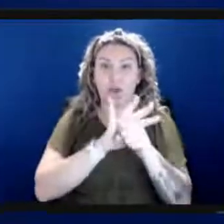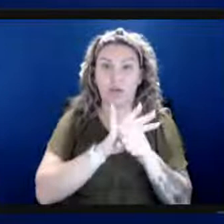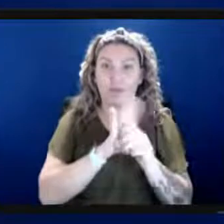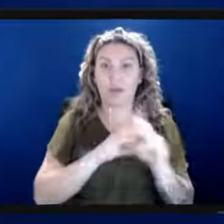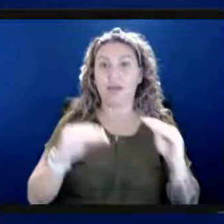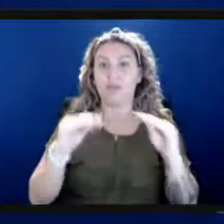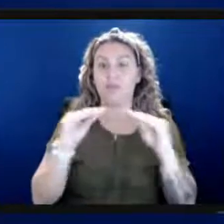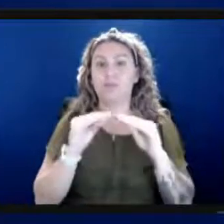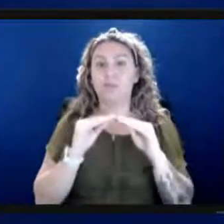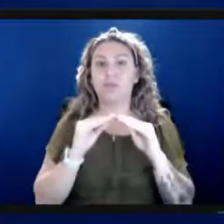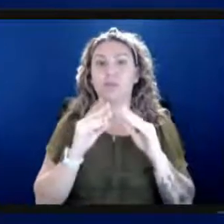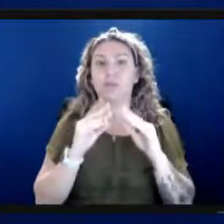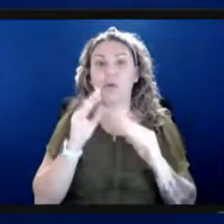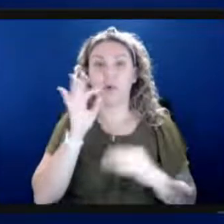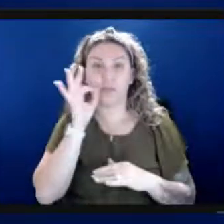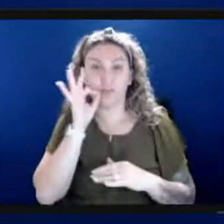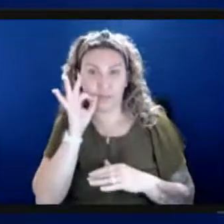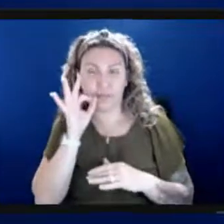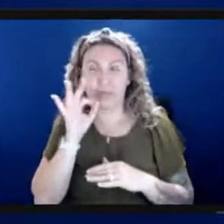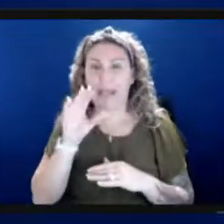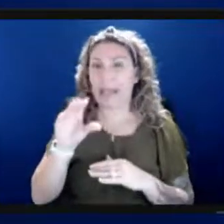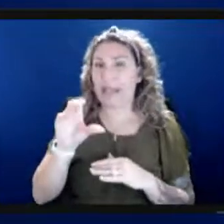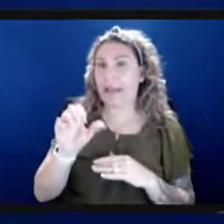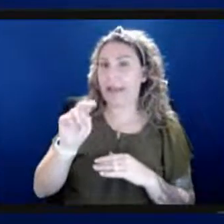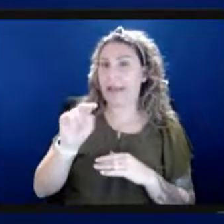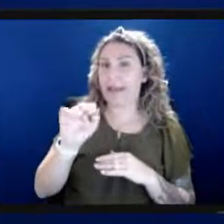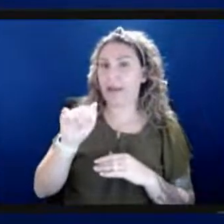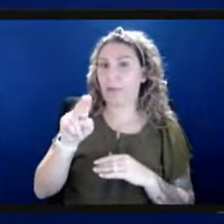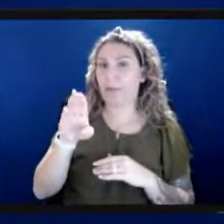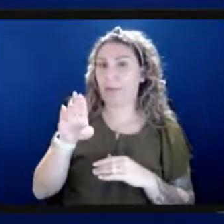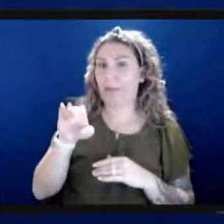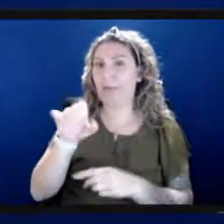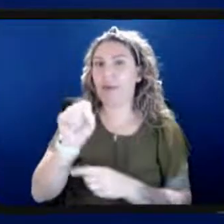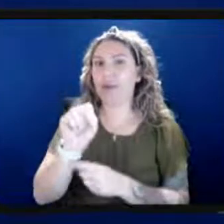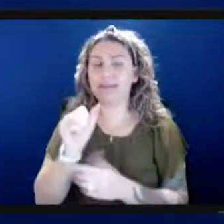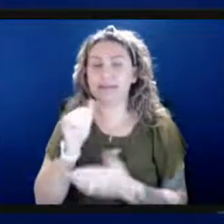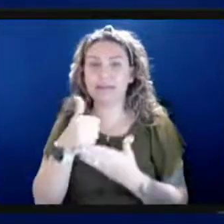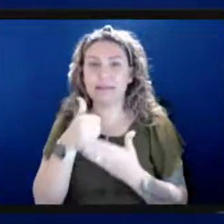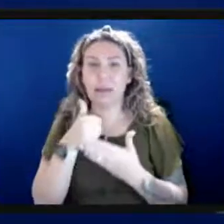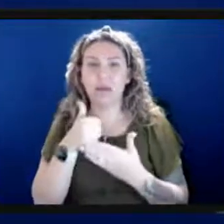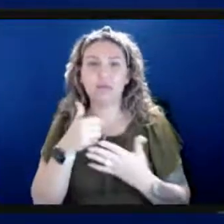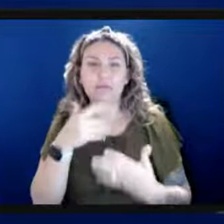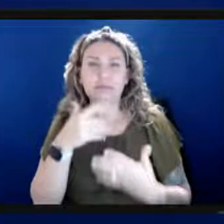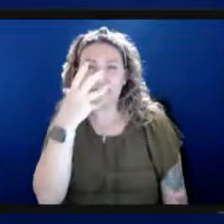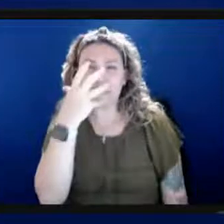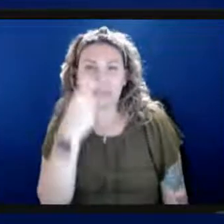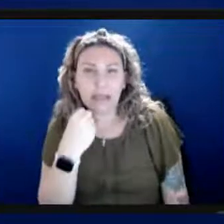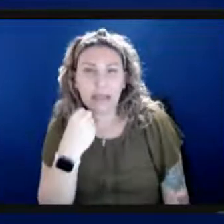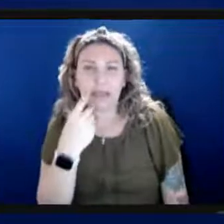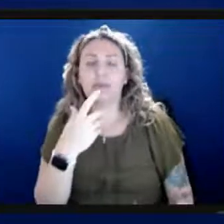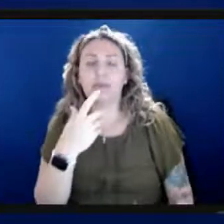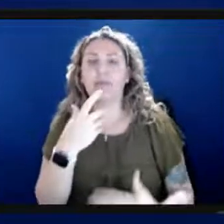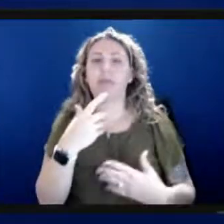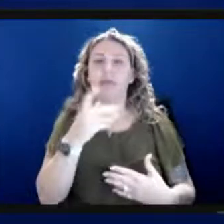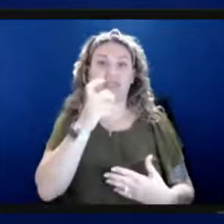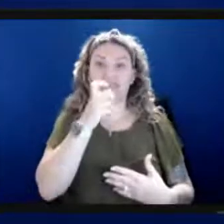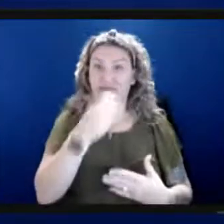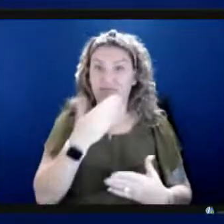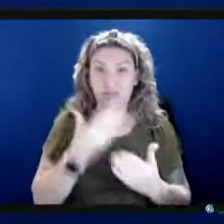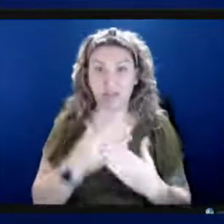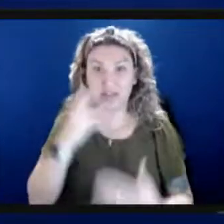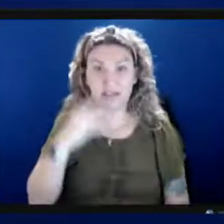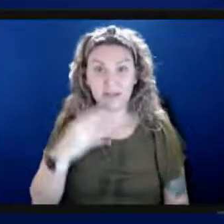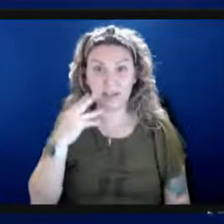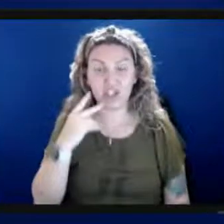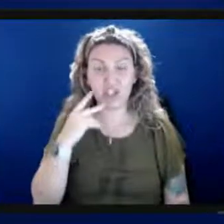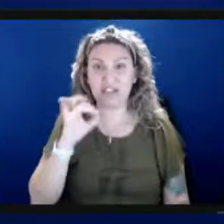or marijuana because it would help him or her sleep. And, it was not a good experience. And that's when the patient came back